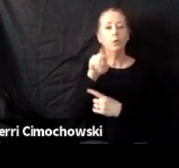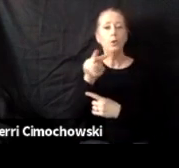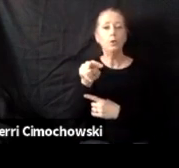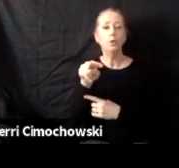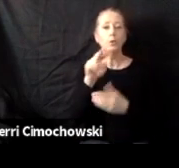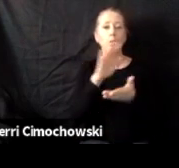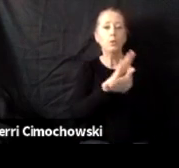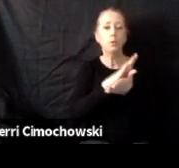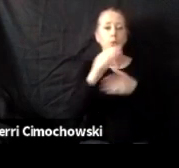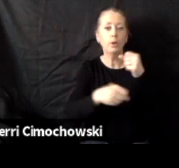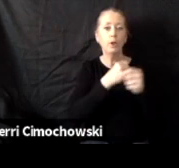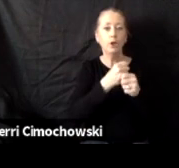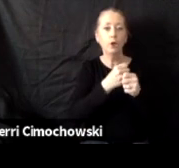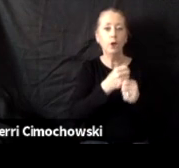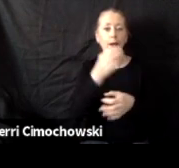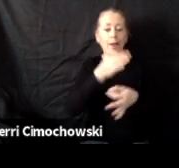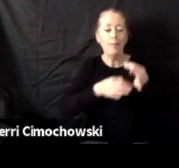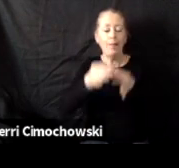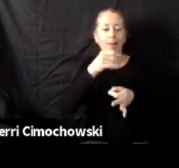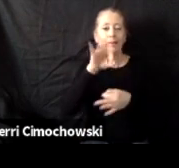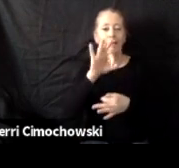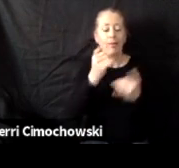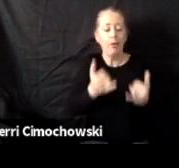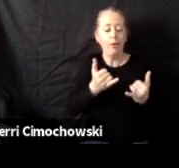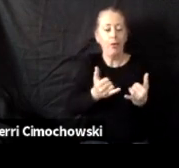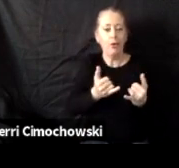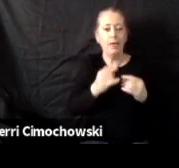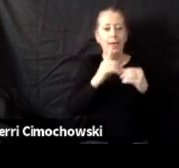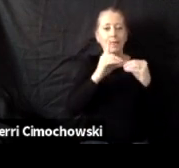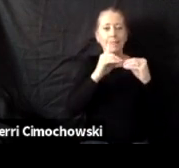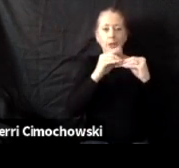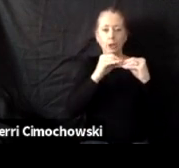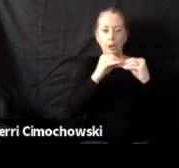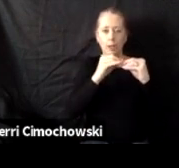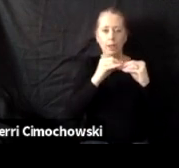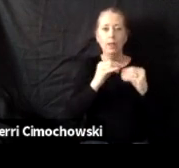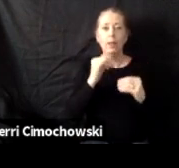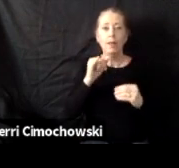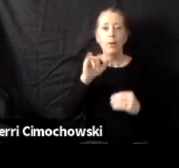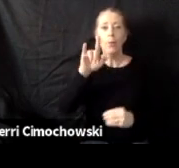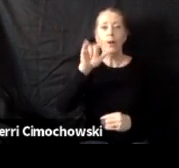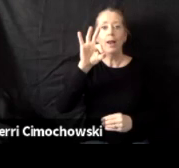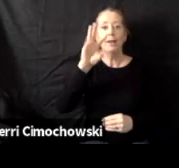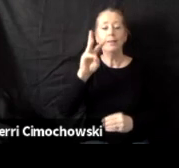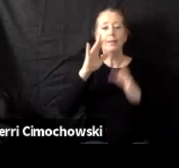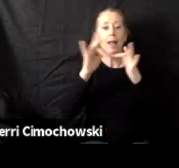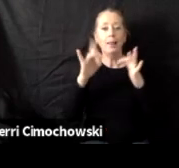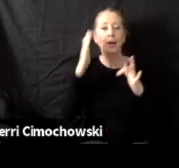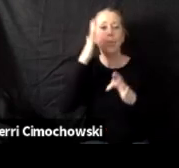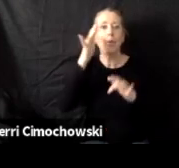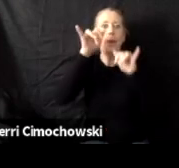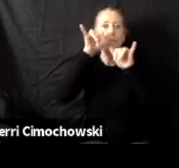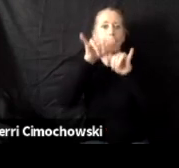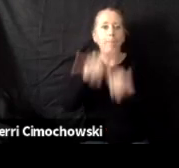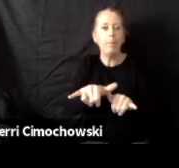in place of our current digital academy option that we have available. This is going to be a permanent online option available